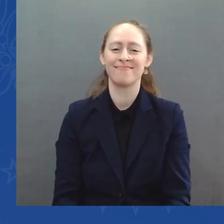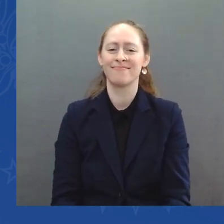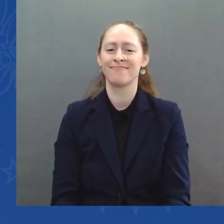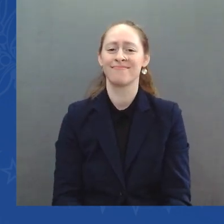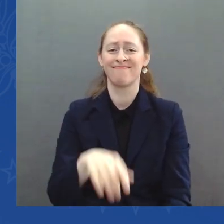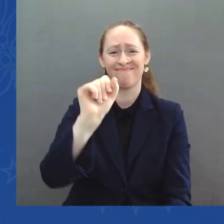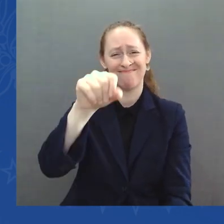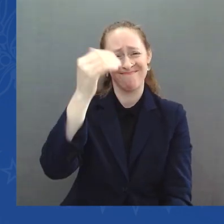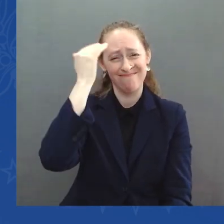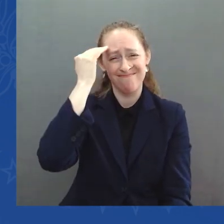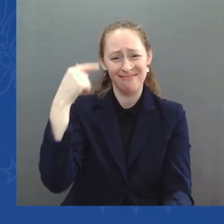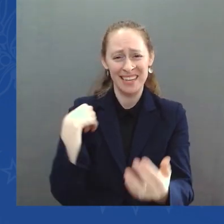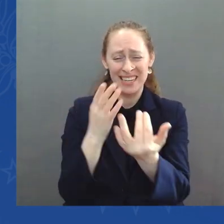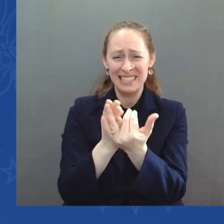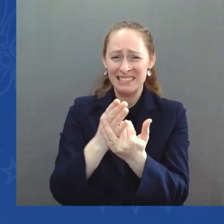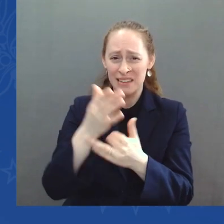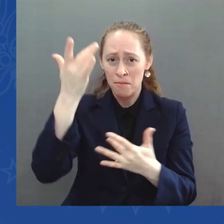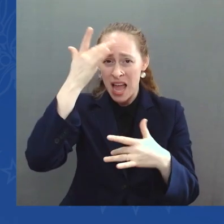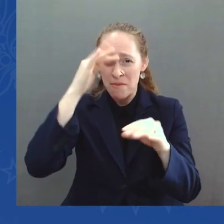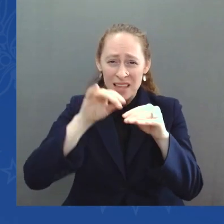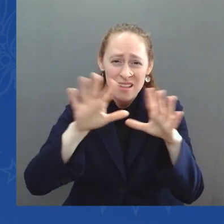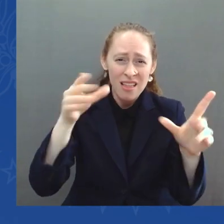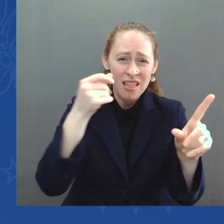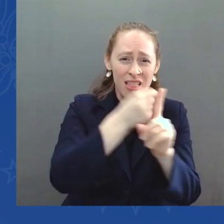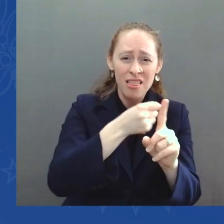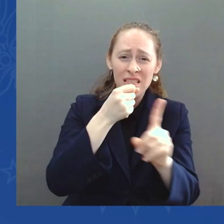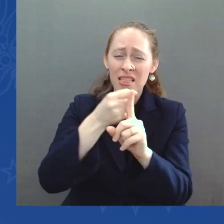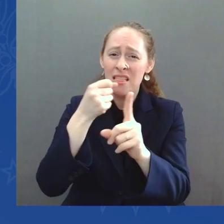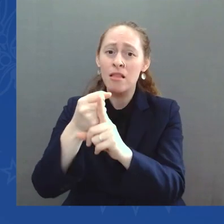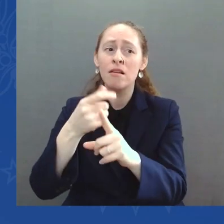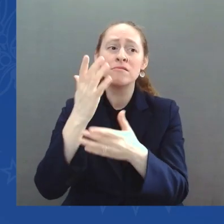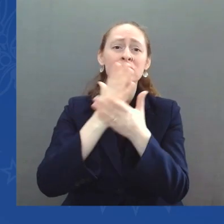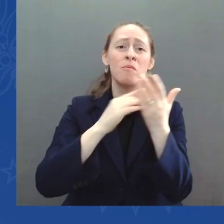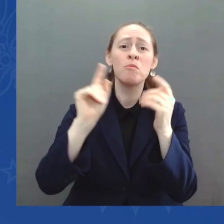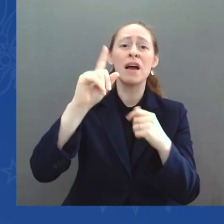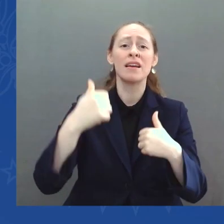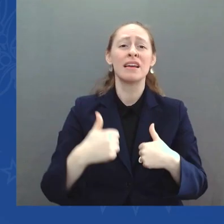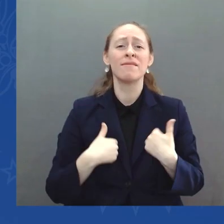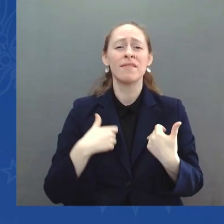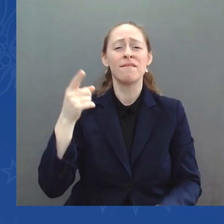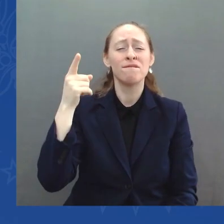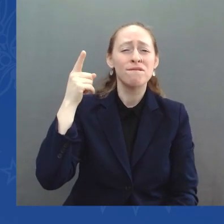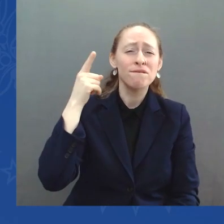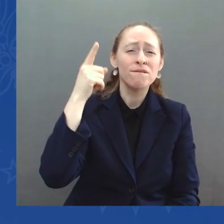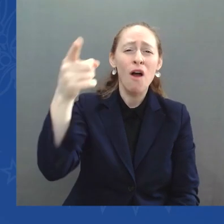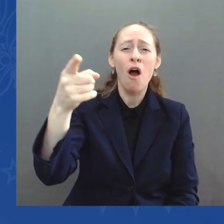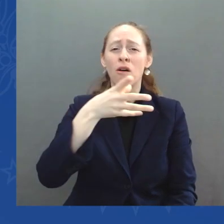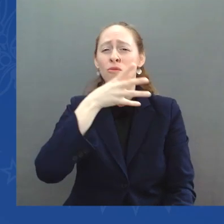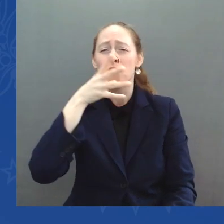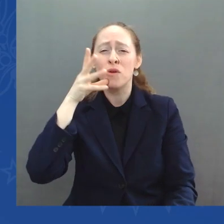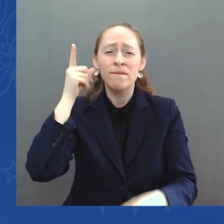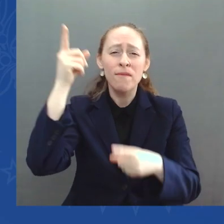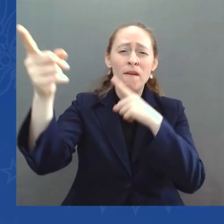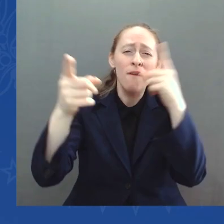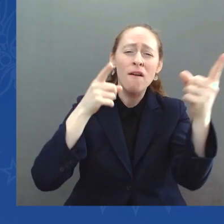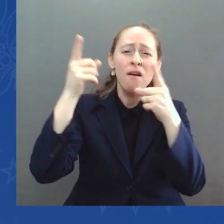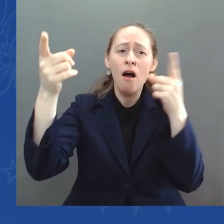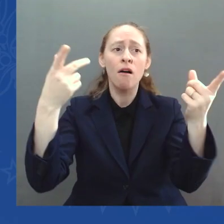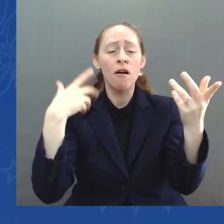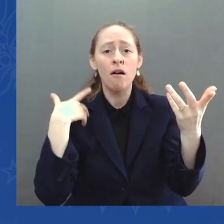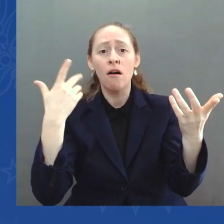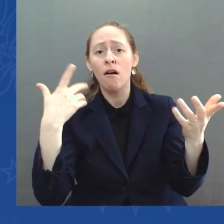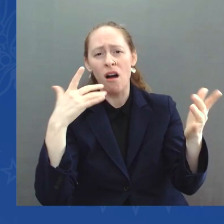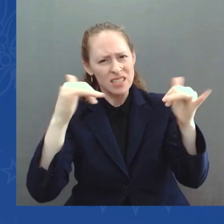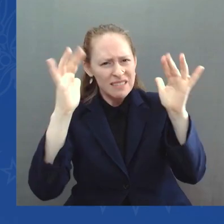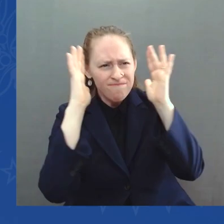hardest to reach communities as well. The bottom line, no longer will Americans have to scour the internet to find